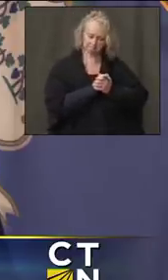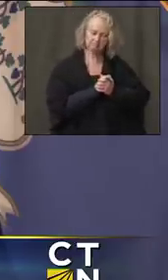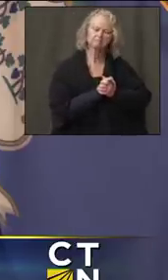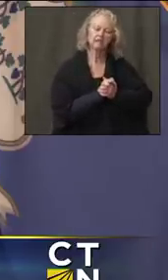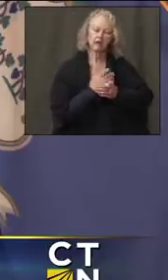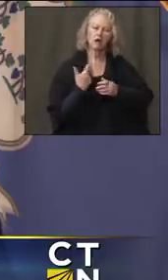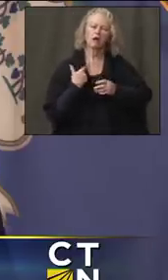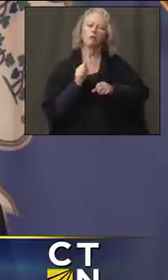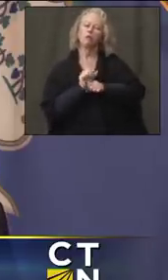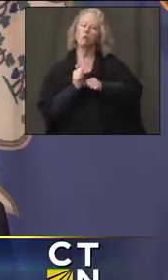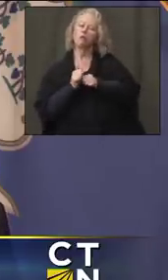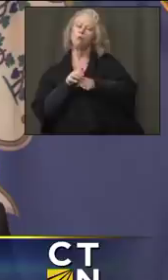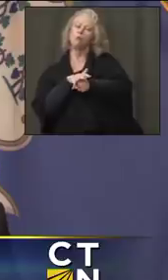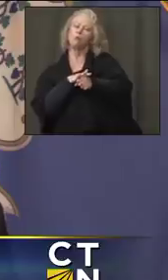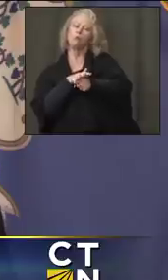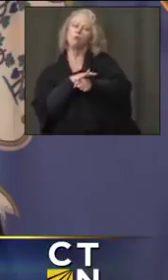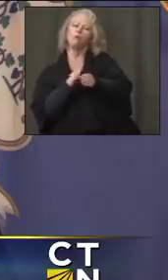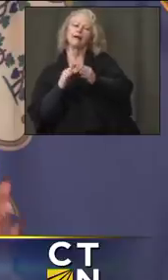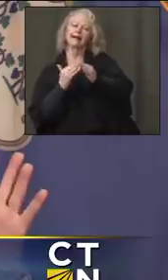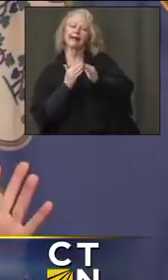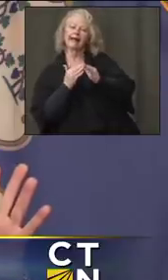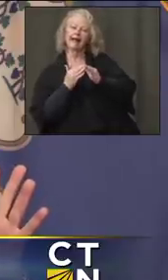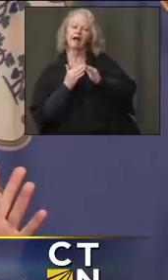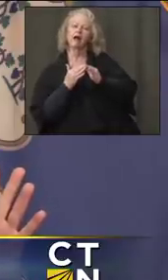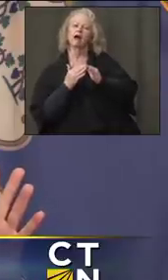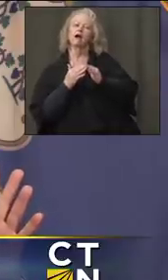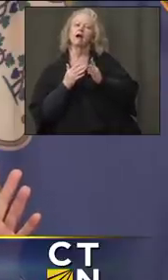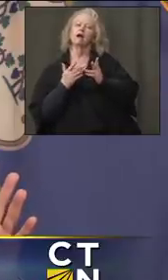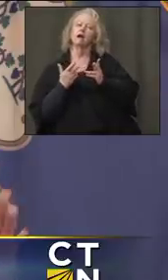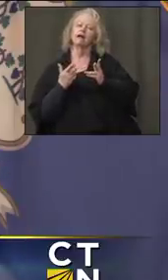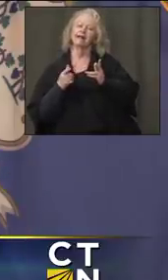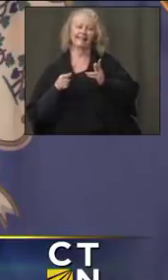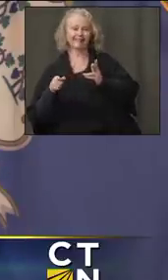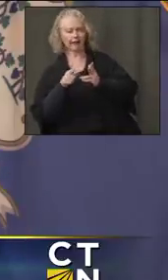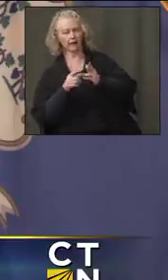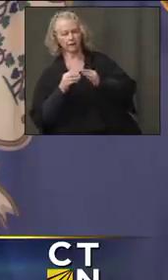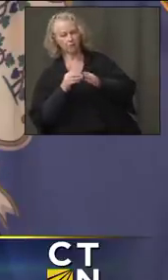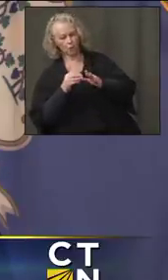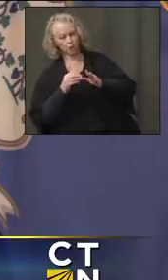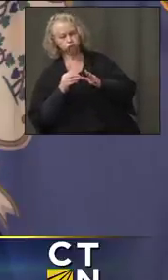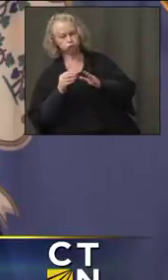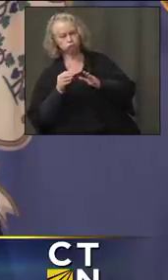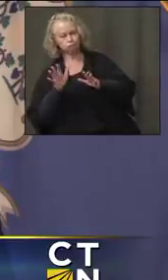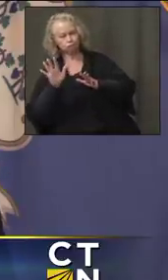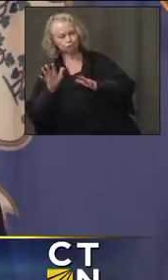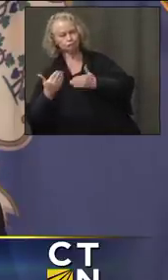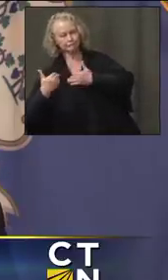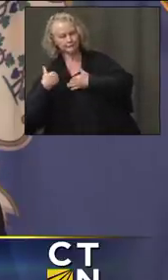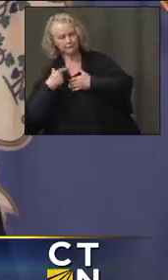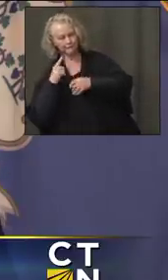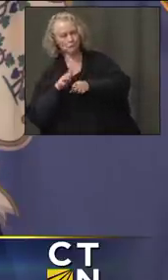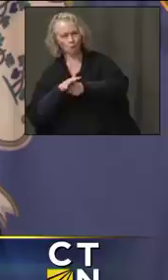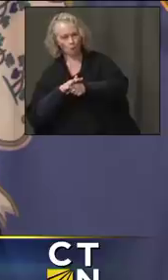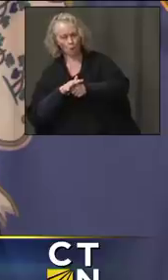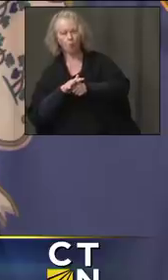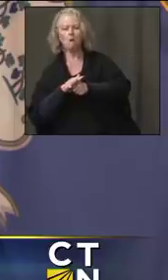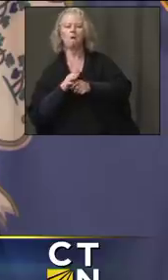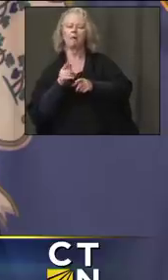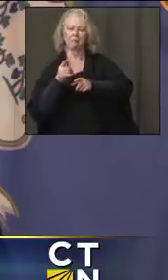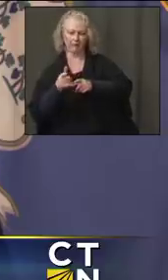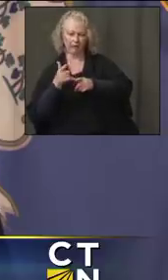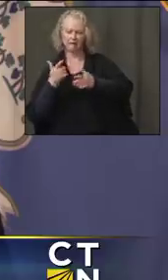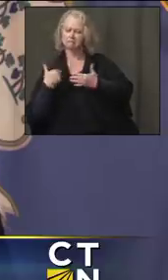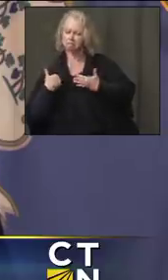with the local municipalities who have a lot more authority over the local municipal zoning, and they will have the green light